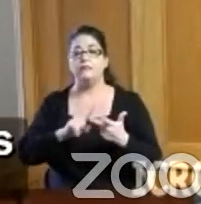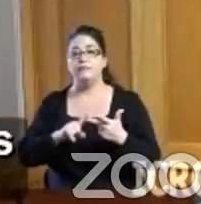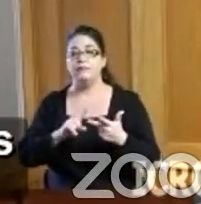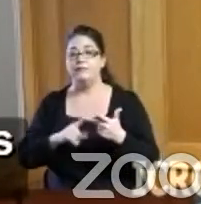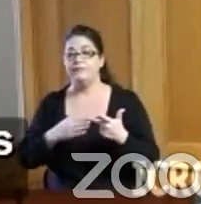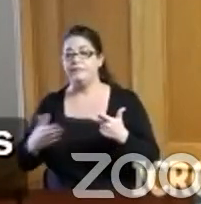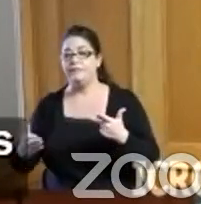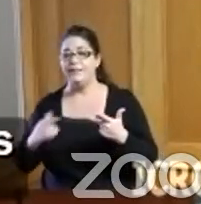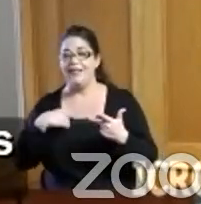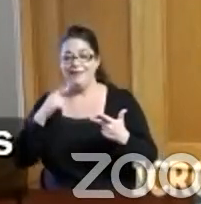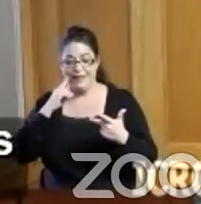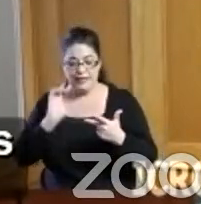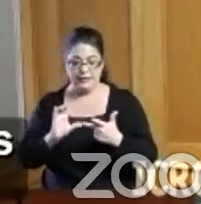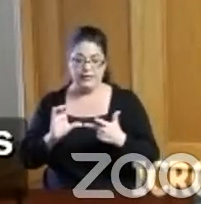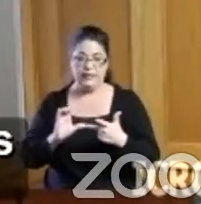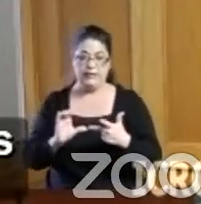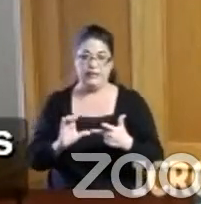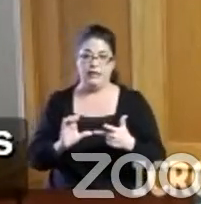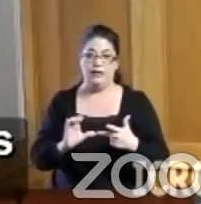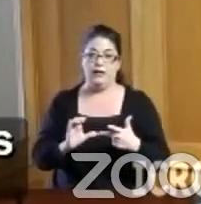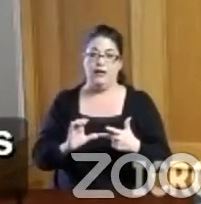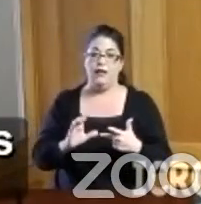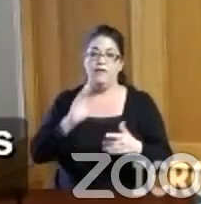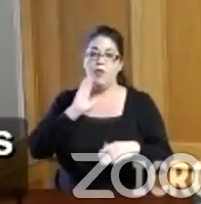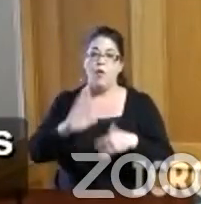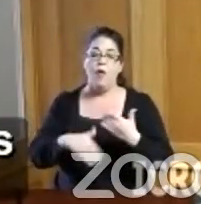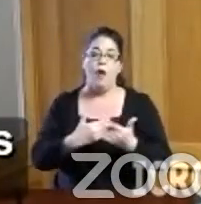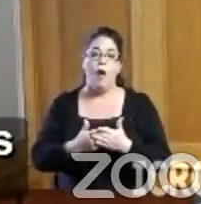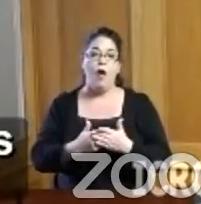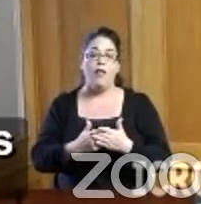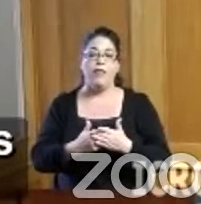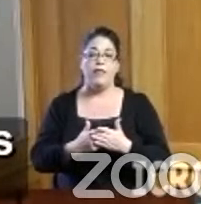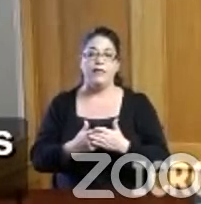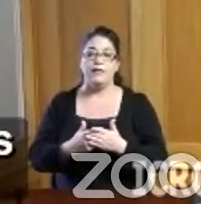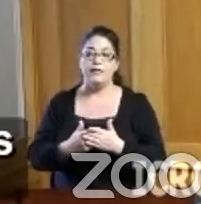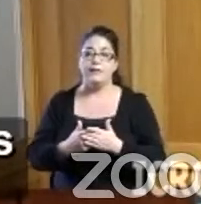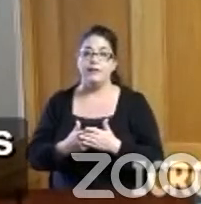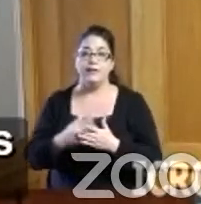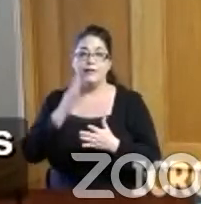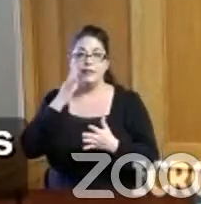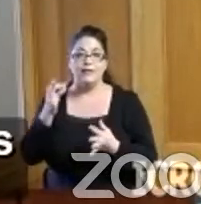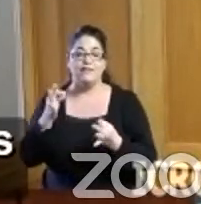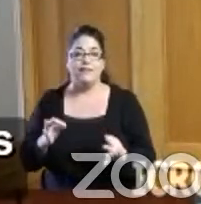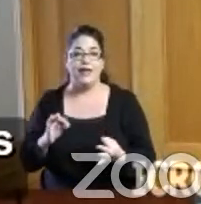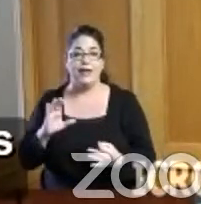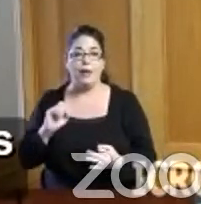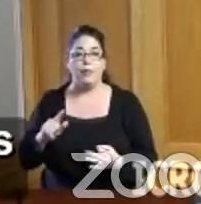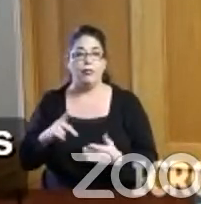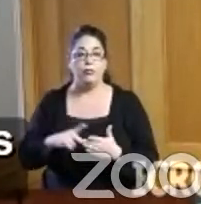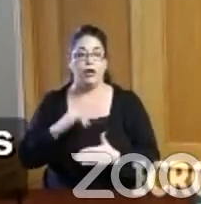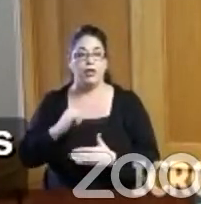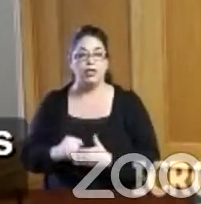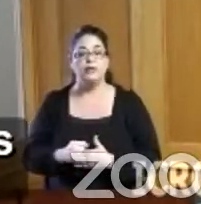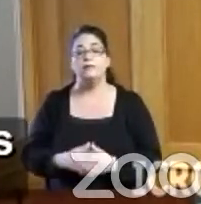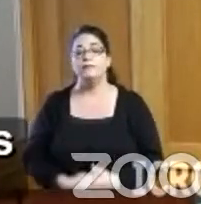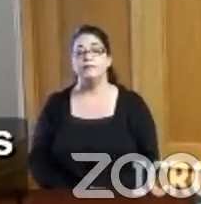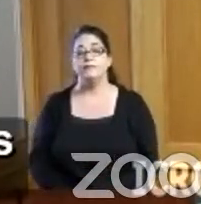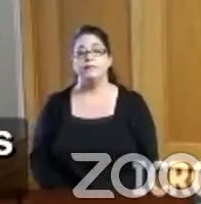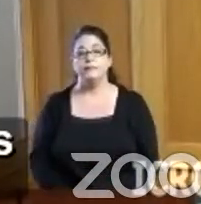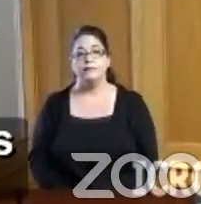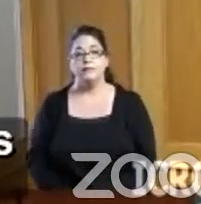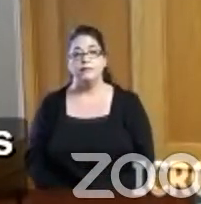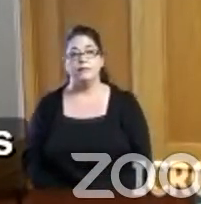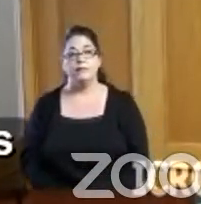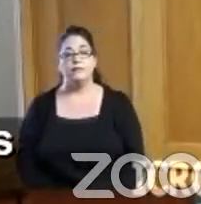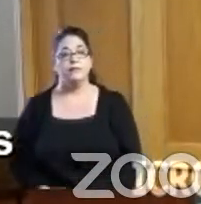I think there's an Exhibit C, and that's for all of the defined capital projects. So we are, with this legislation,